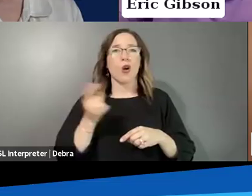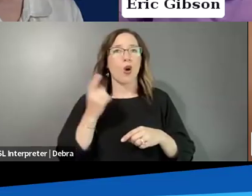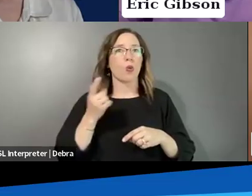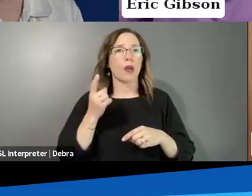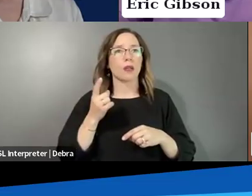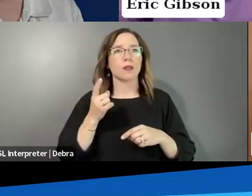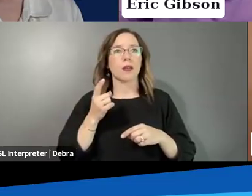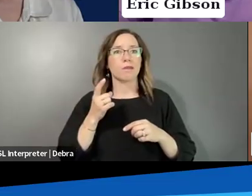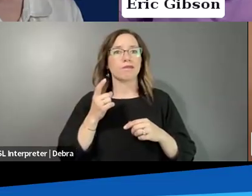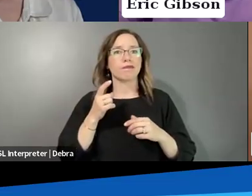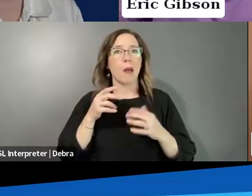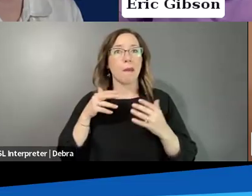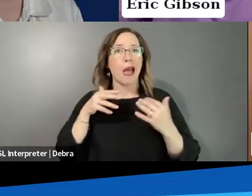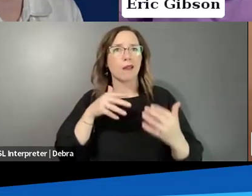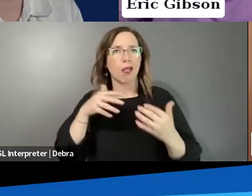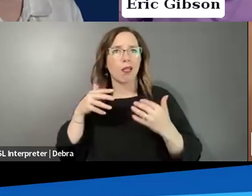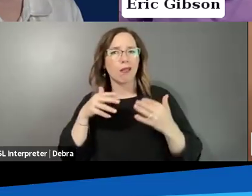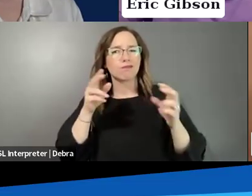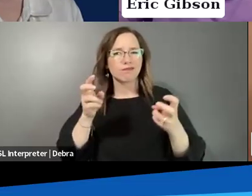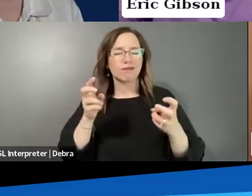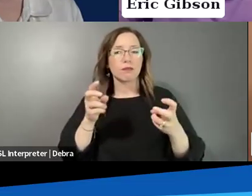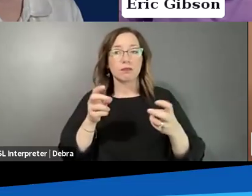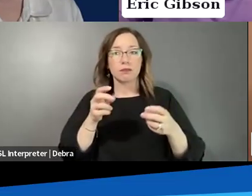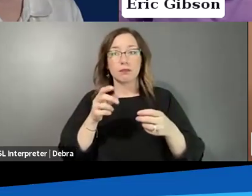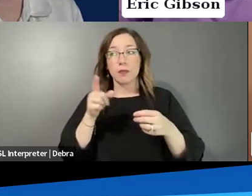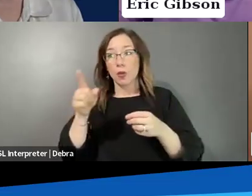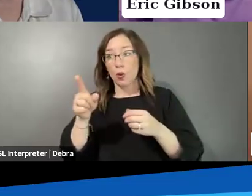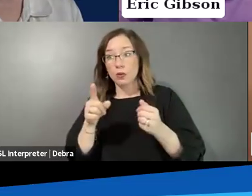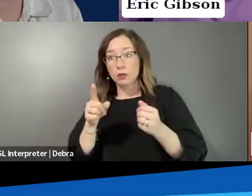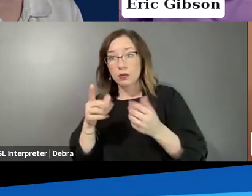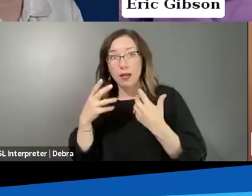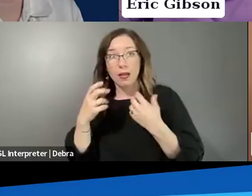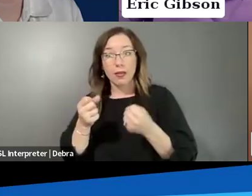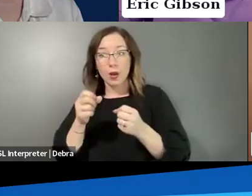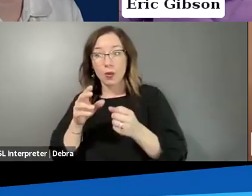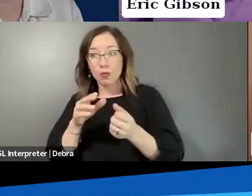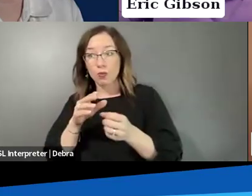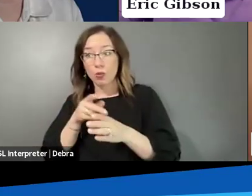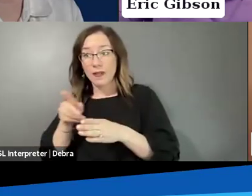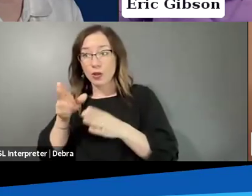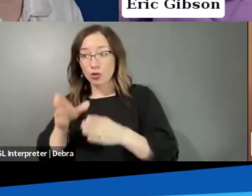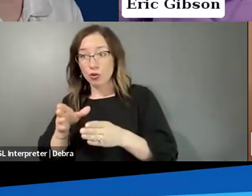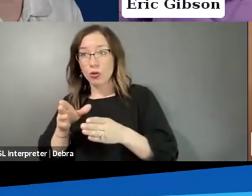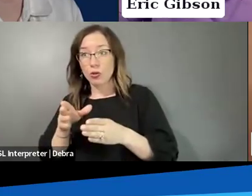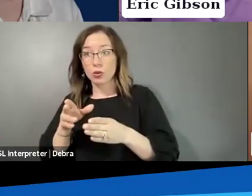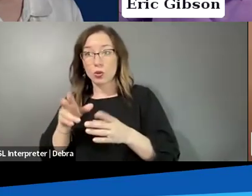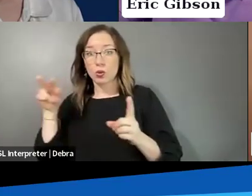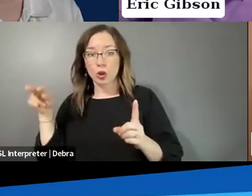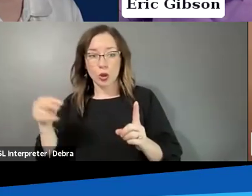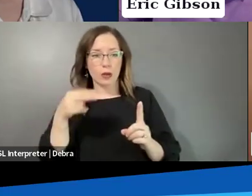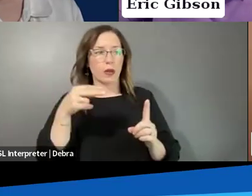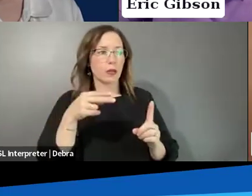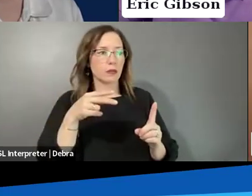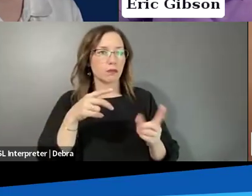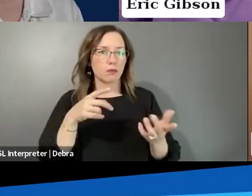battle to make sure that healthcare professionals see folks with disabilities as sexual beings Right. still.